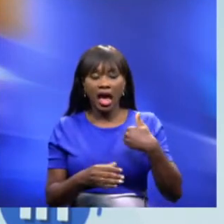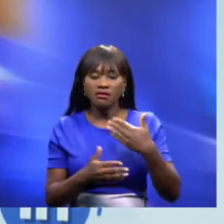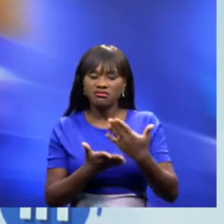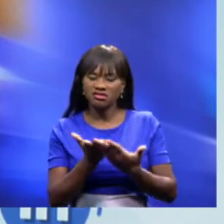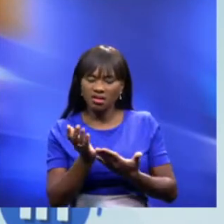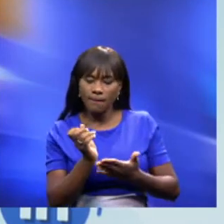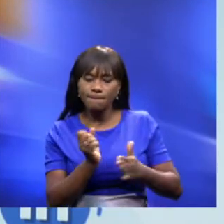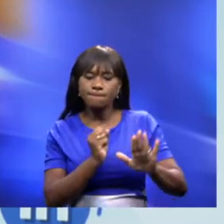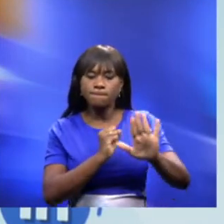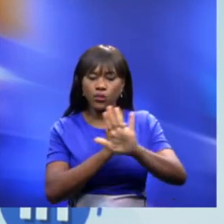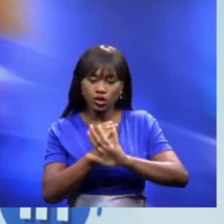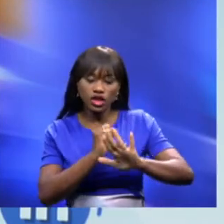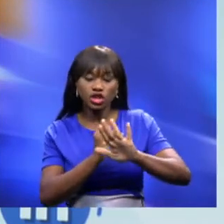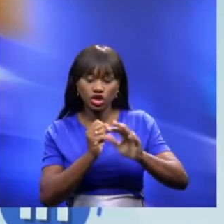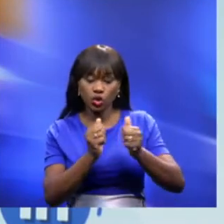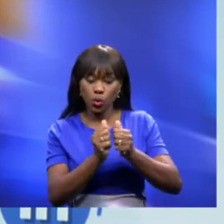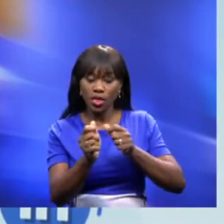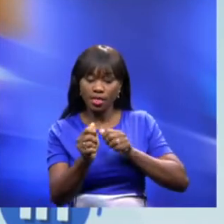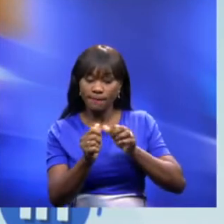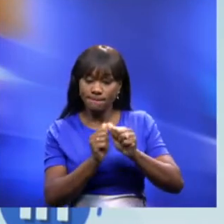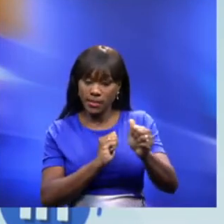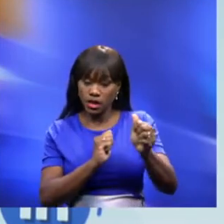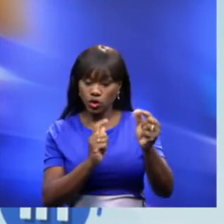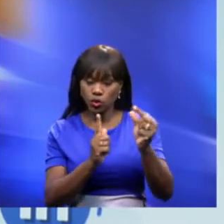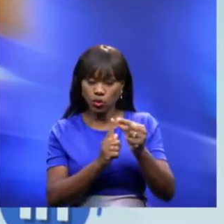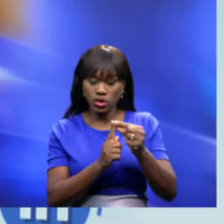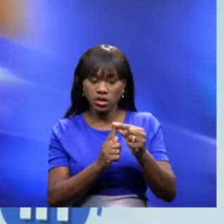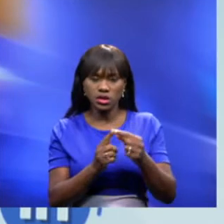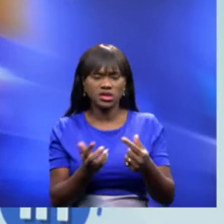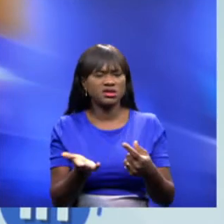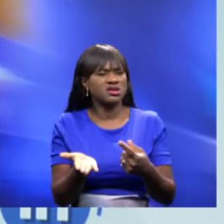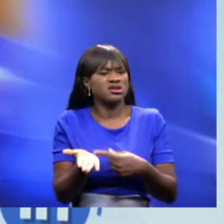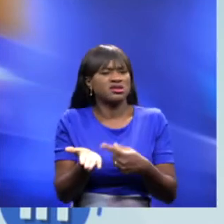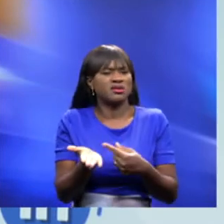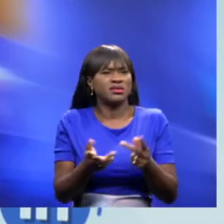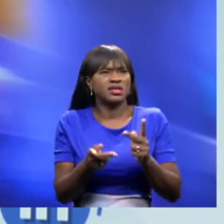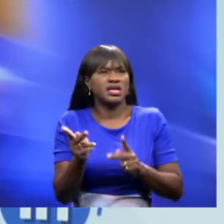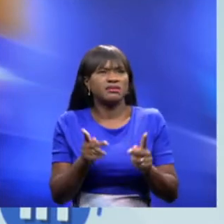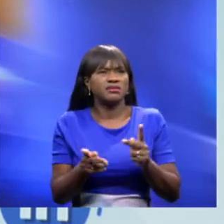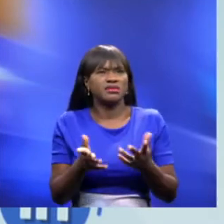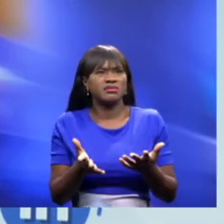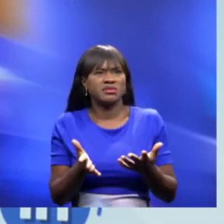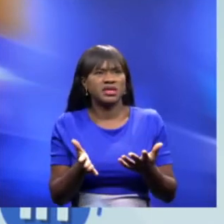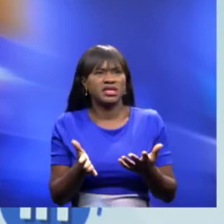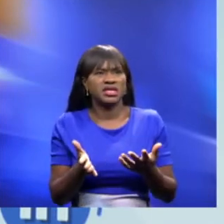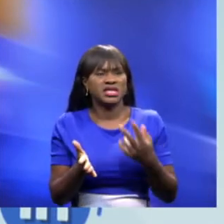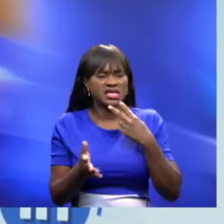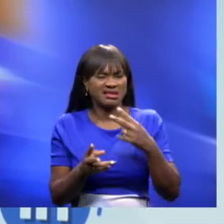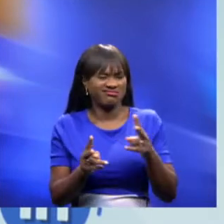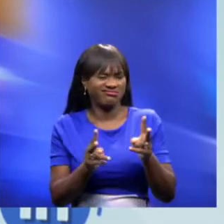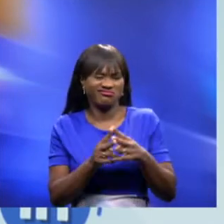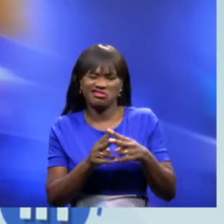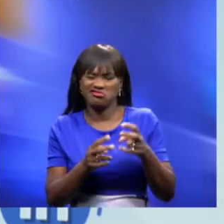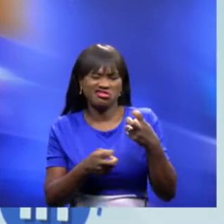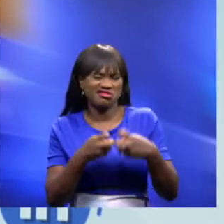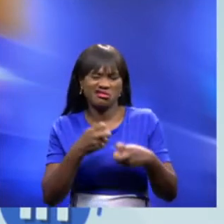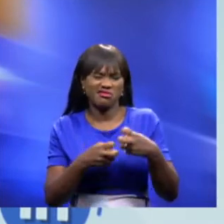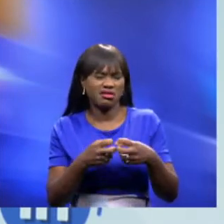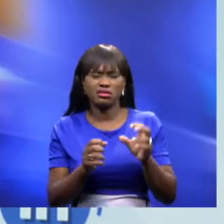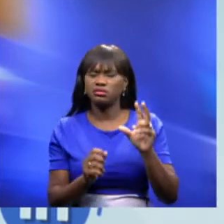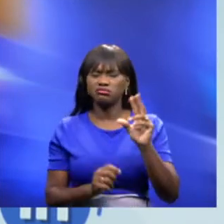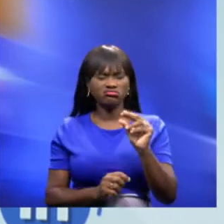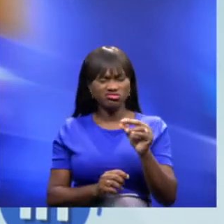protection with your passwords. I think sometimes people may sell it across as though it's very difficult. No, it's very